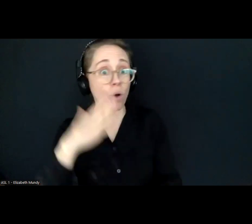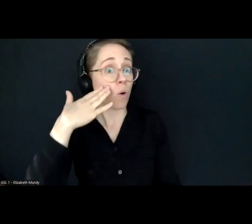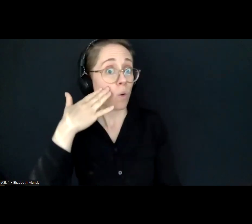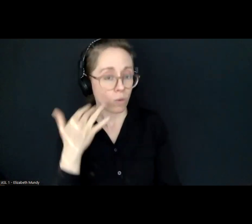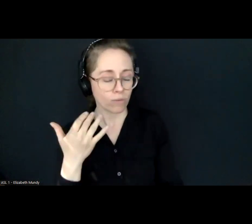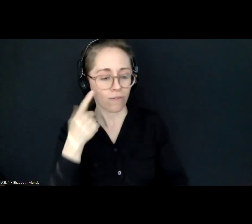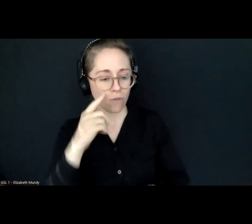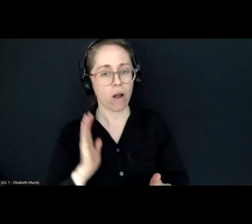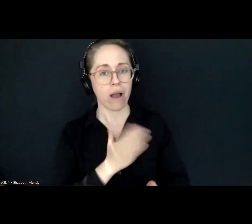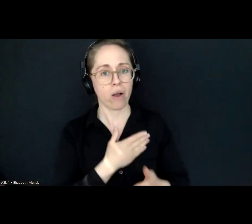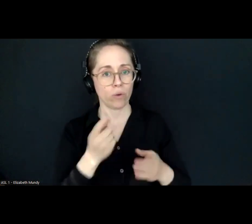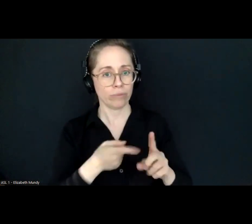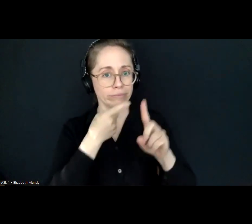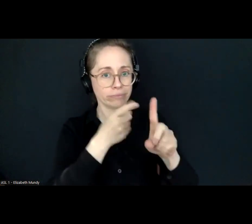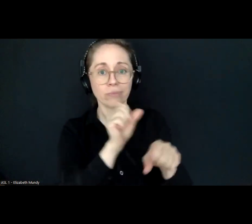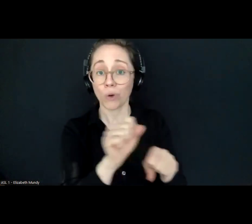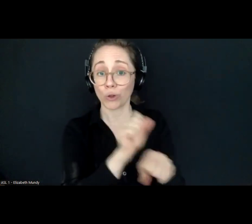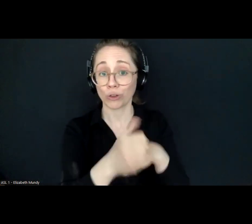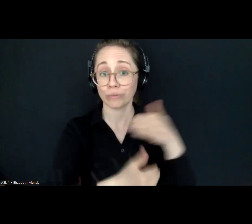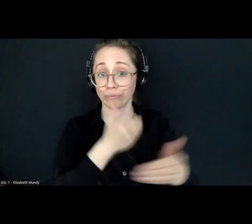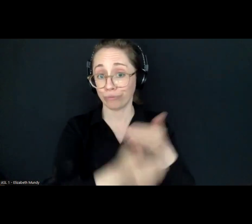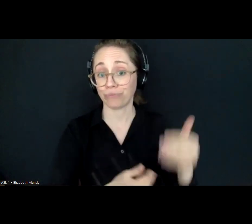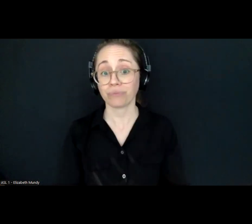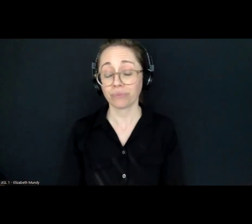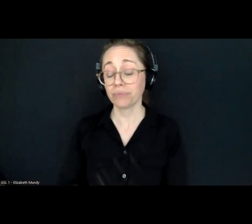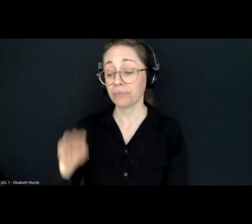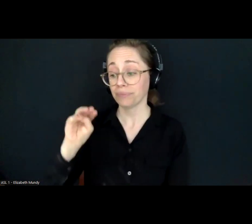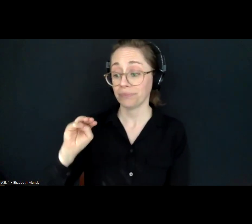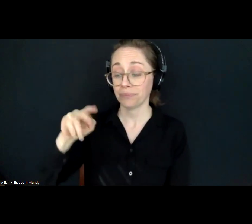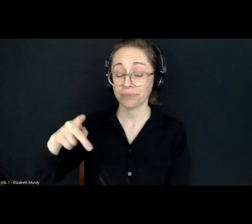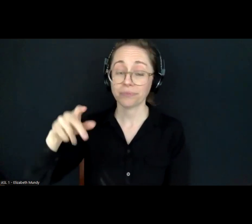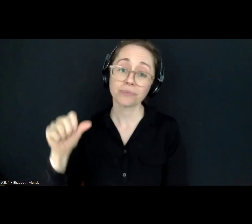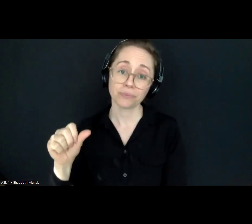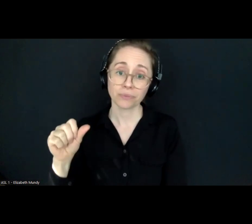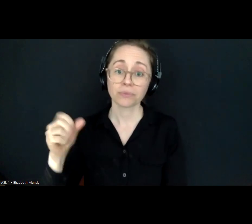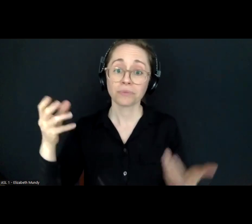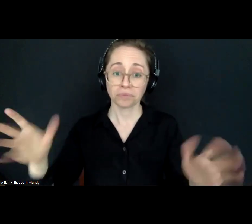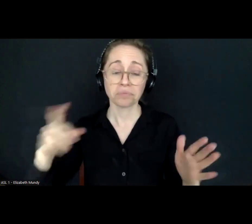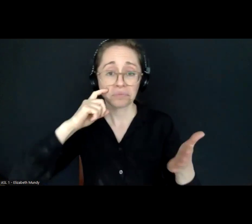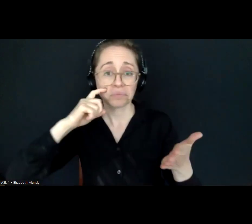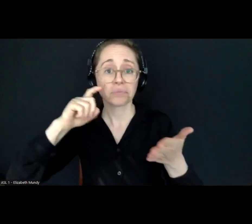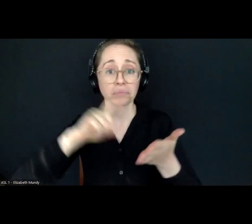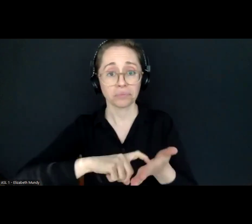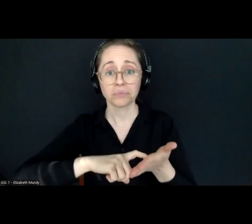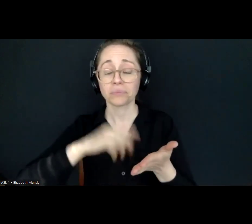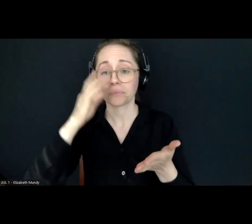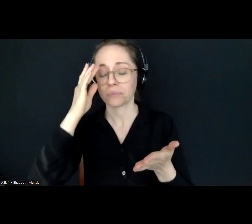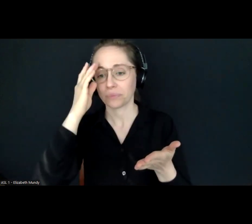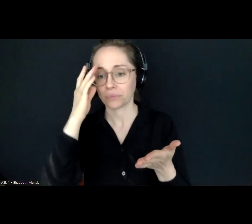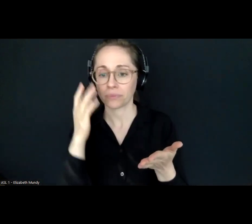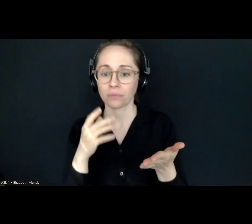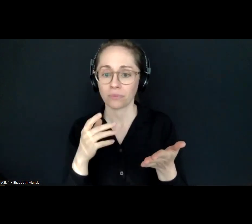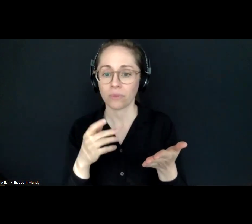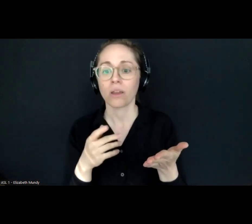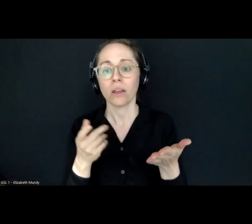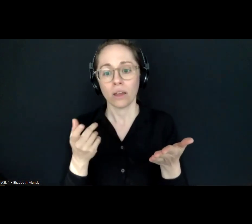this work. Master Plan for Aging has acknowledged in its work and research that there are